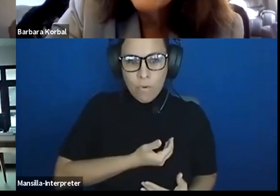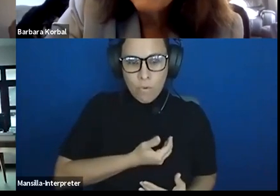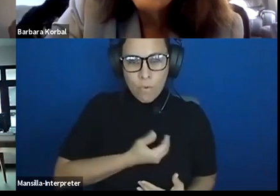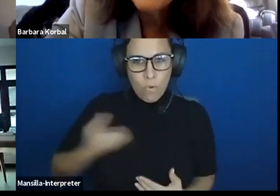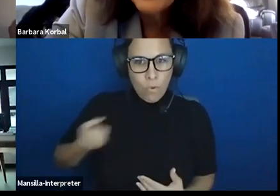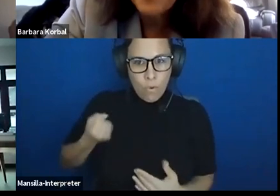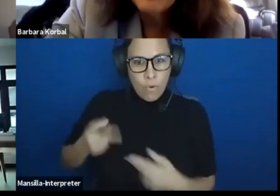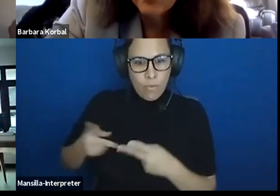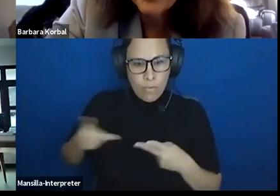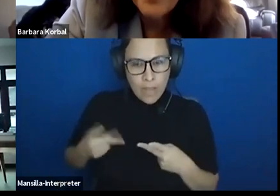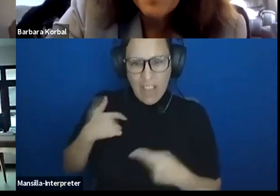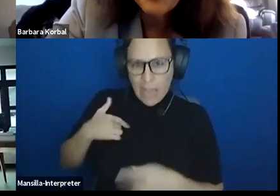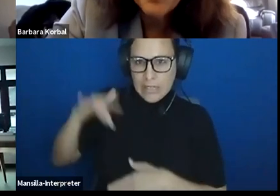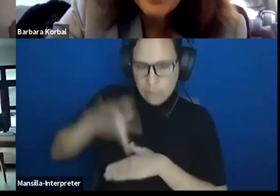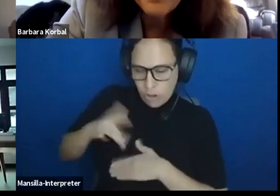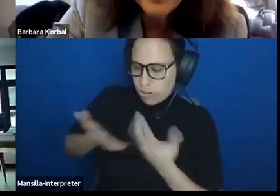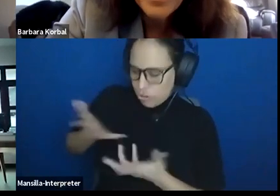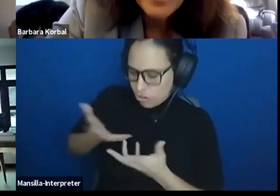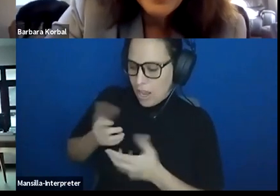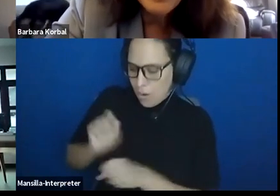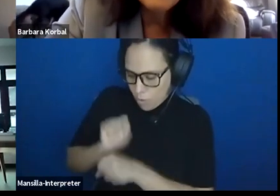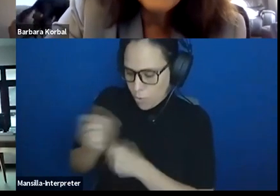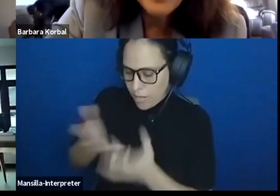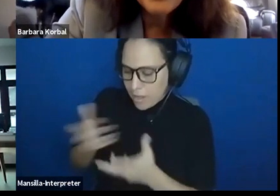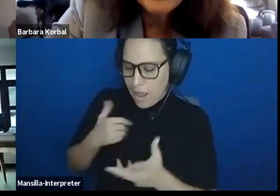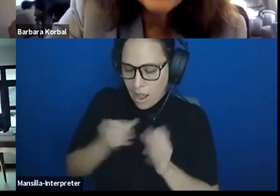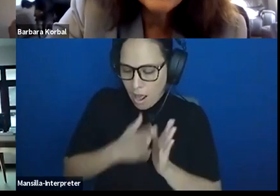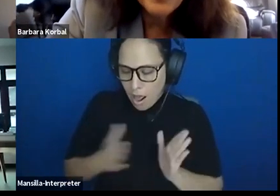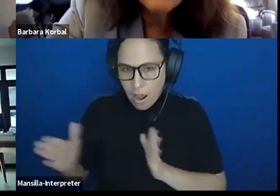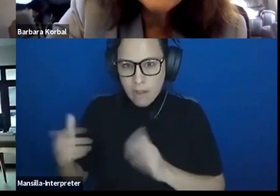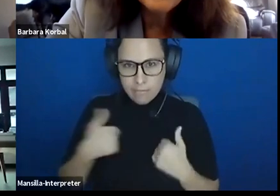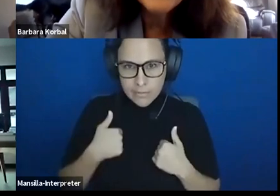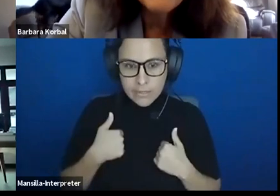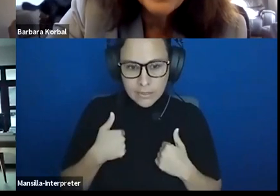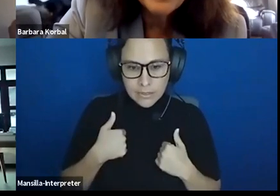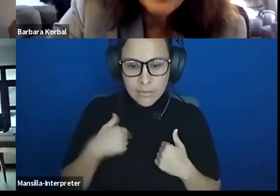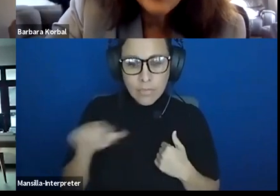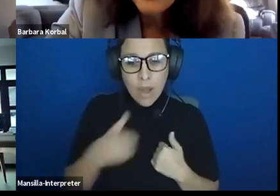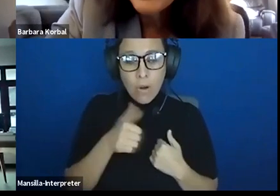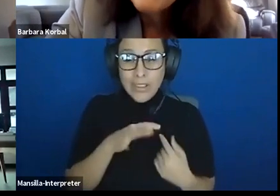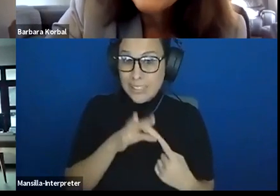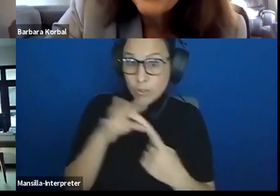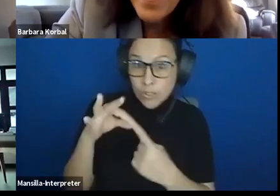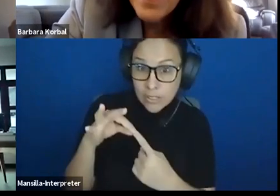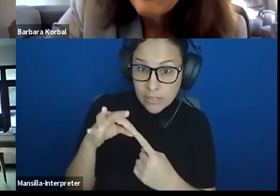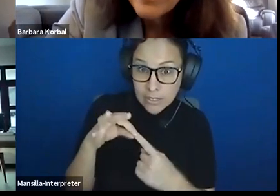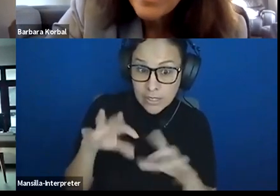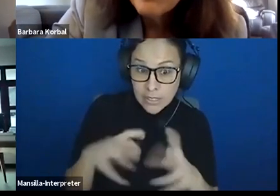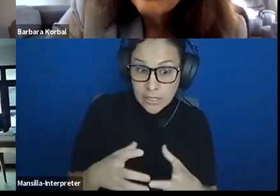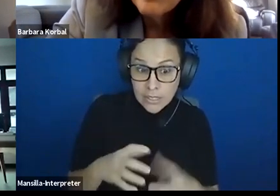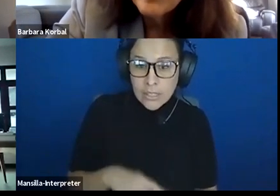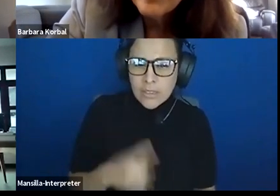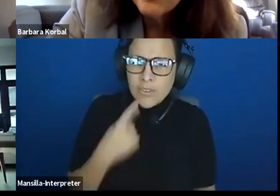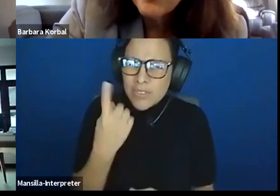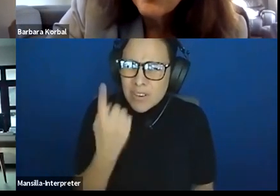holdings because I've touched them and worked with them and put them together. But on the other issue of exclusivity, what is that